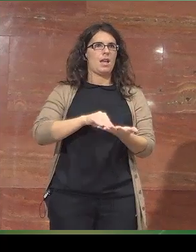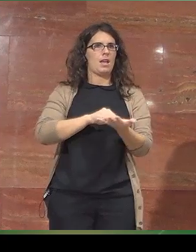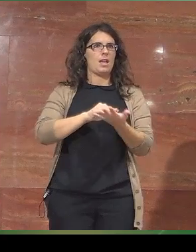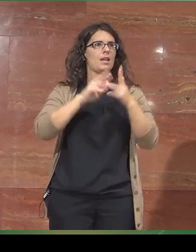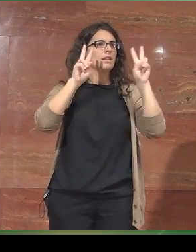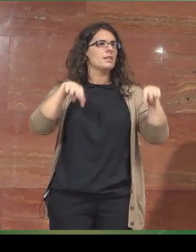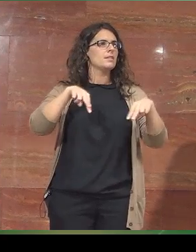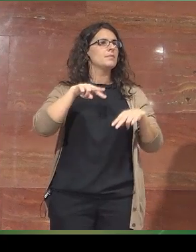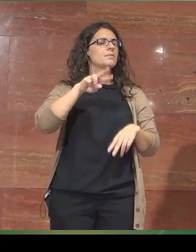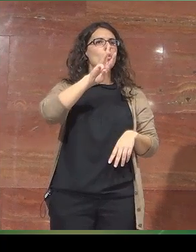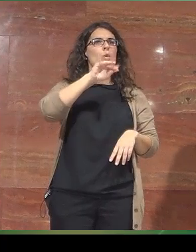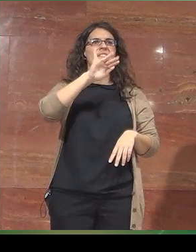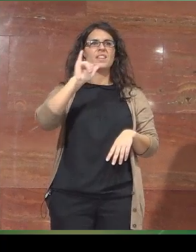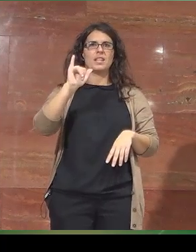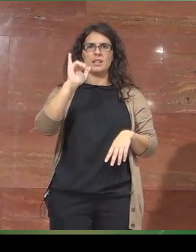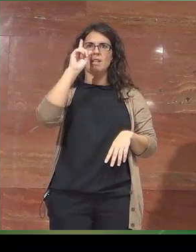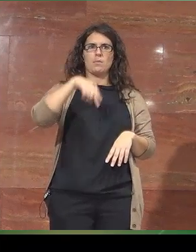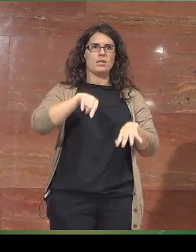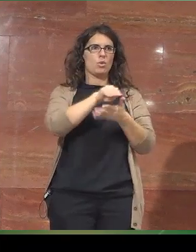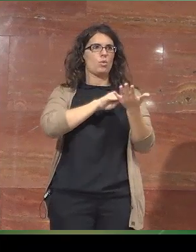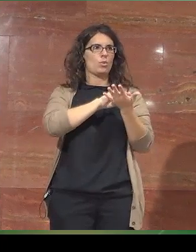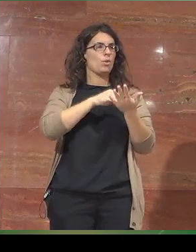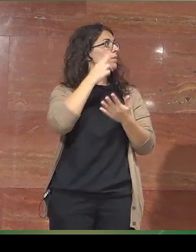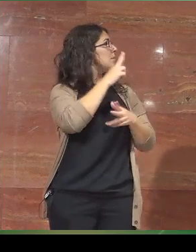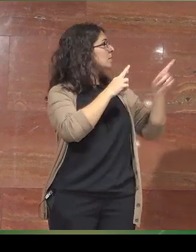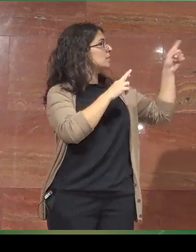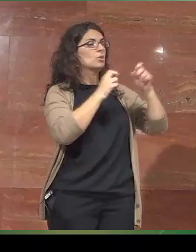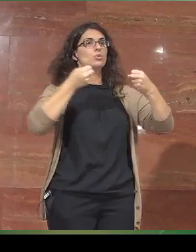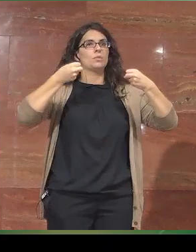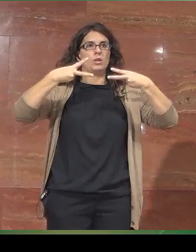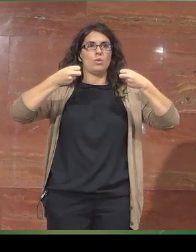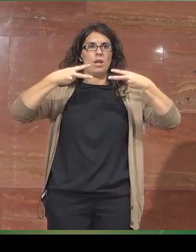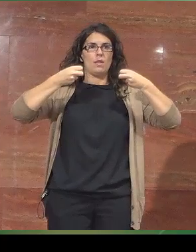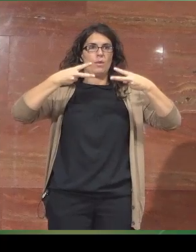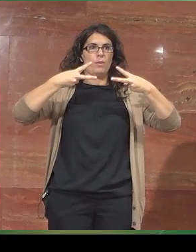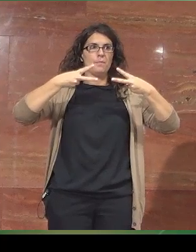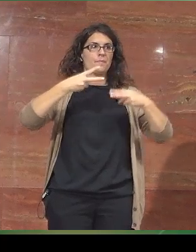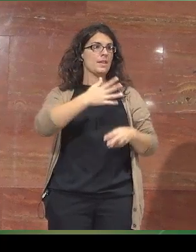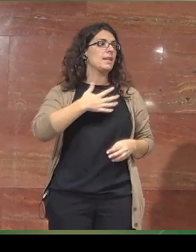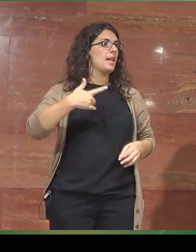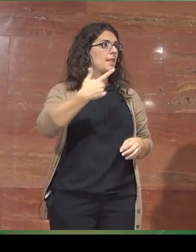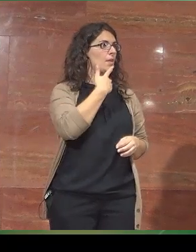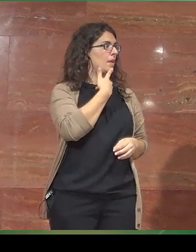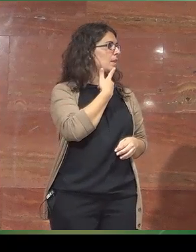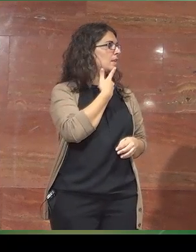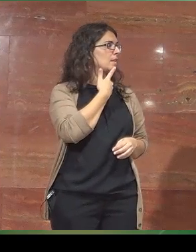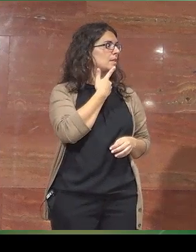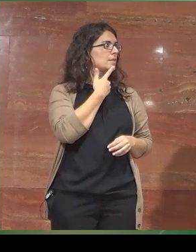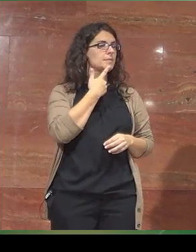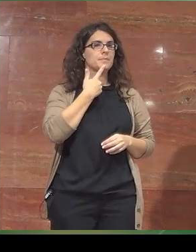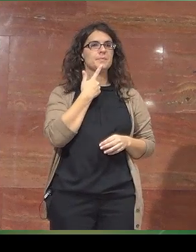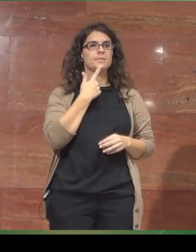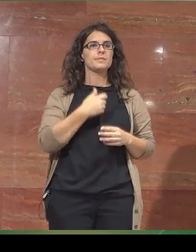Wi-Fi. Como podéis ver aquí, hay subtitulado. Eso os permite también...